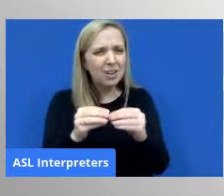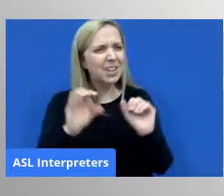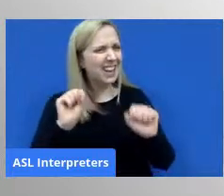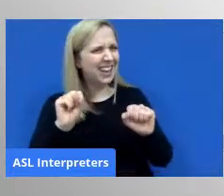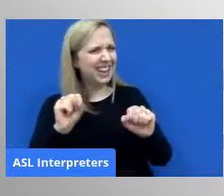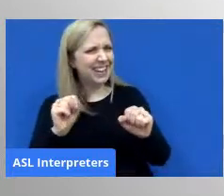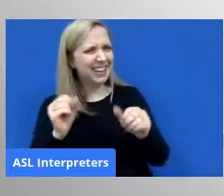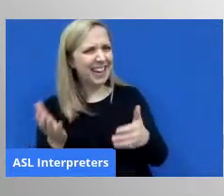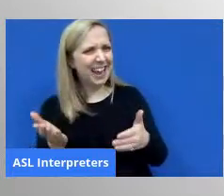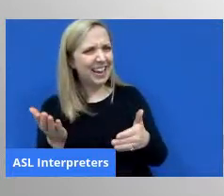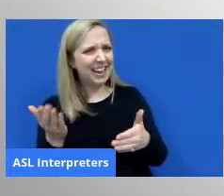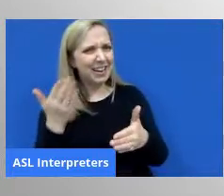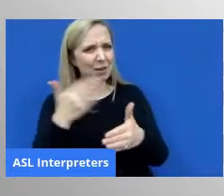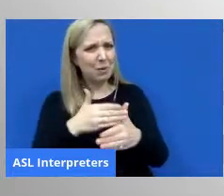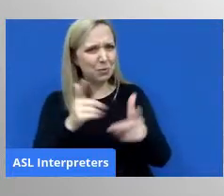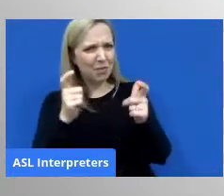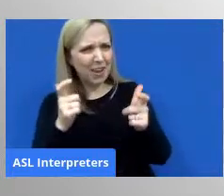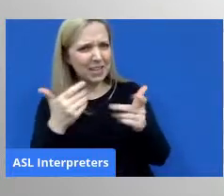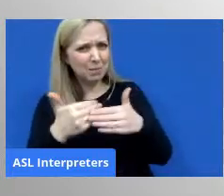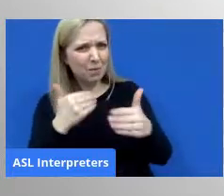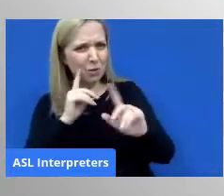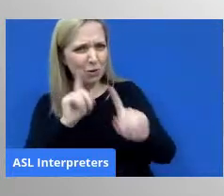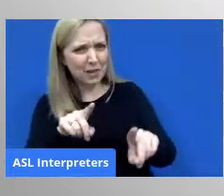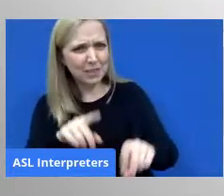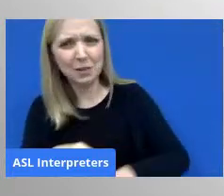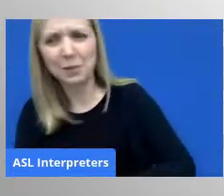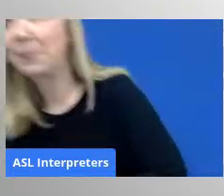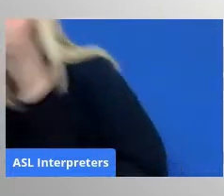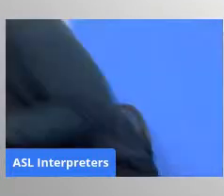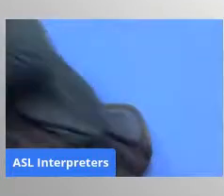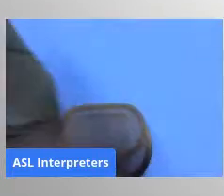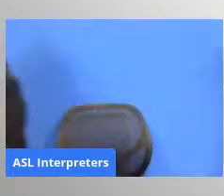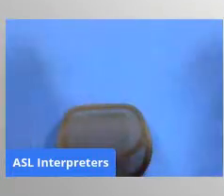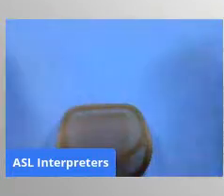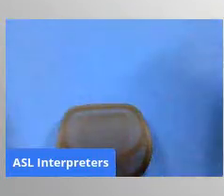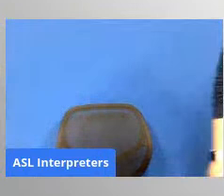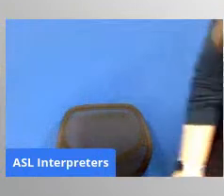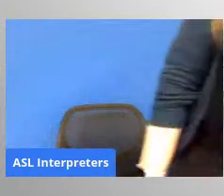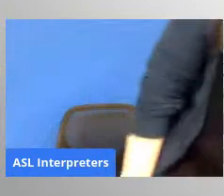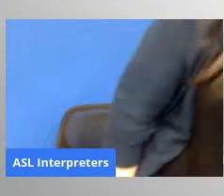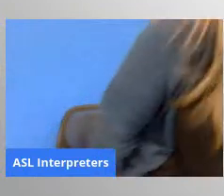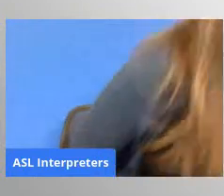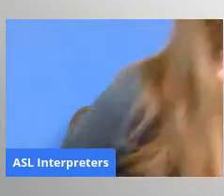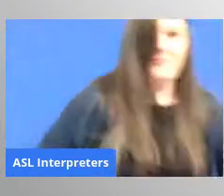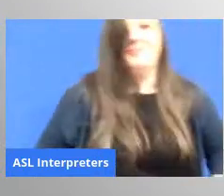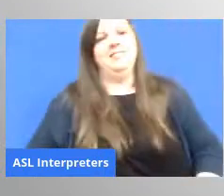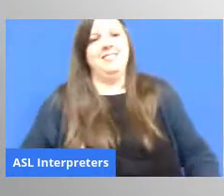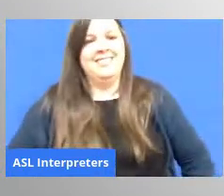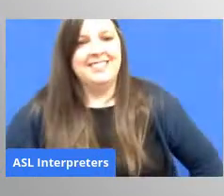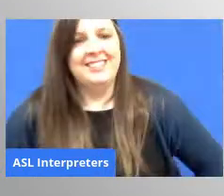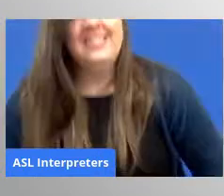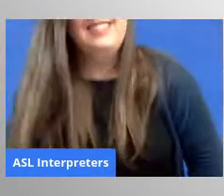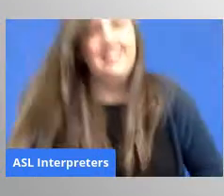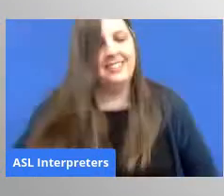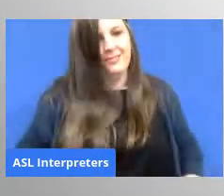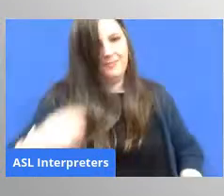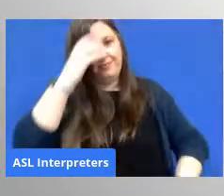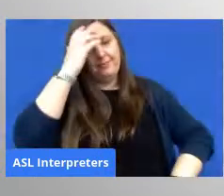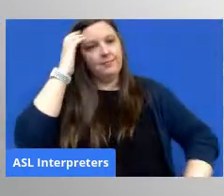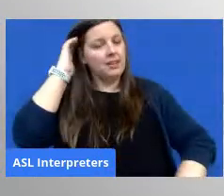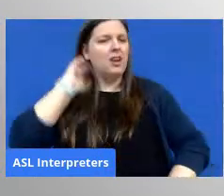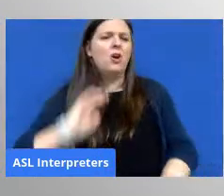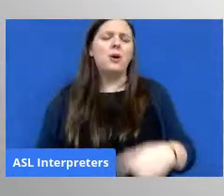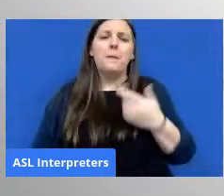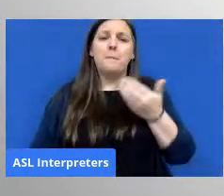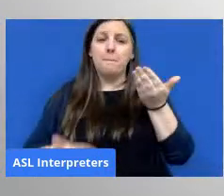real quick before you answer, Mrs. Hull? One thing that may be helpful, because I don't know that we'll resolve